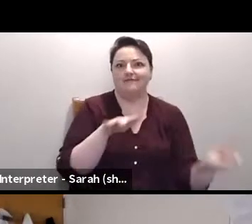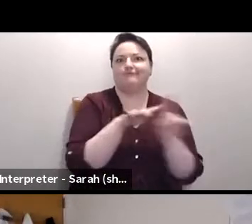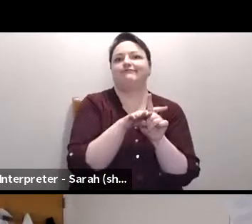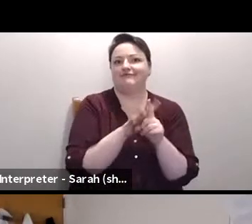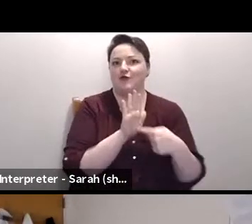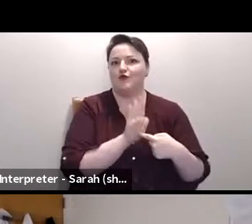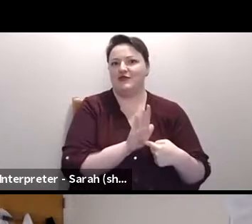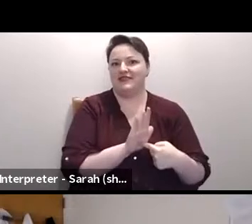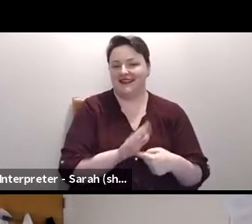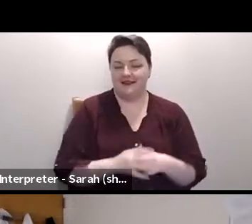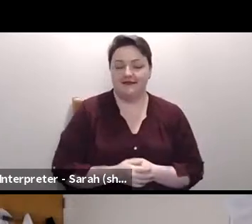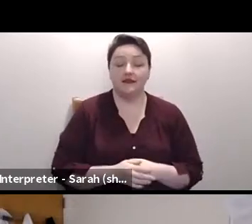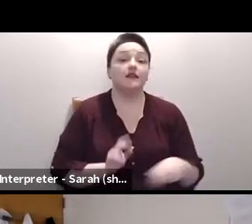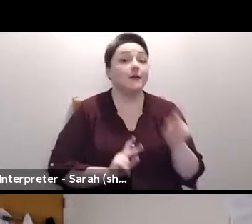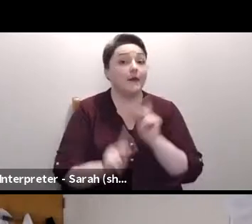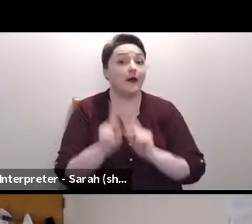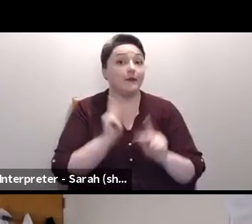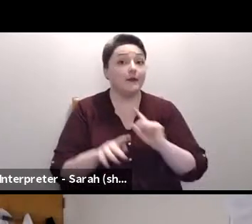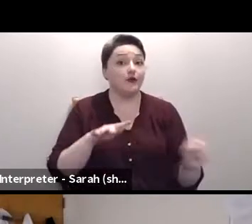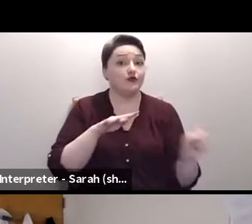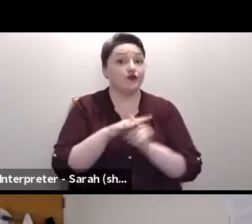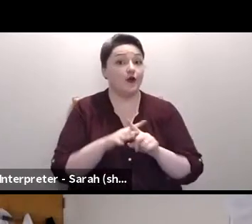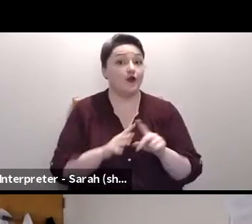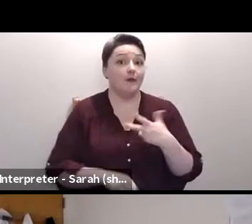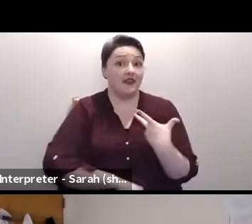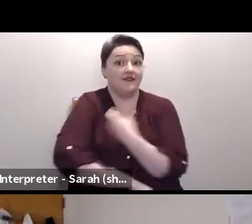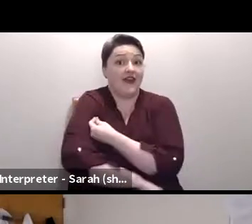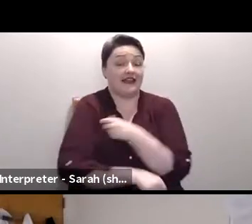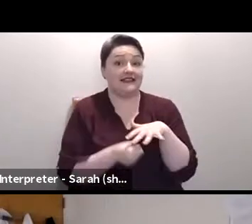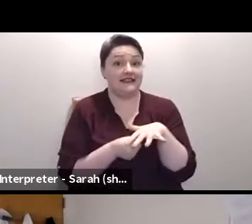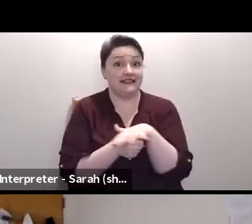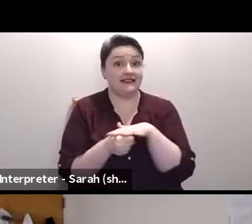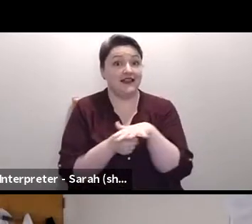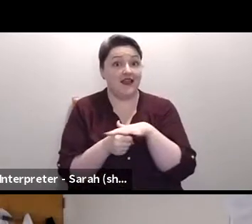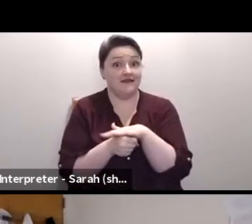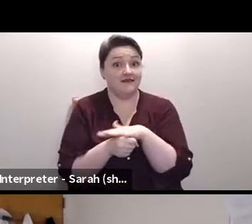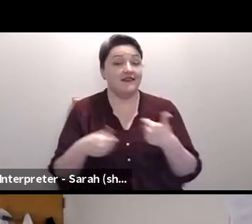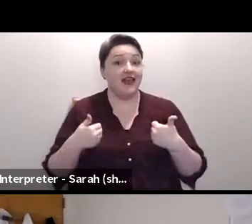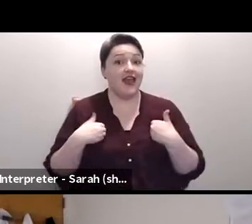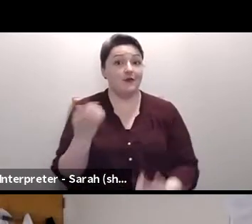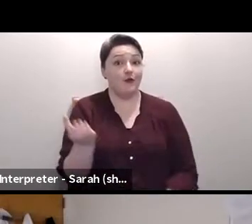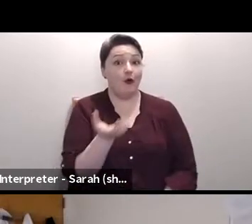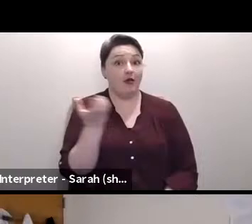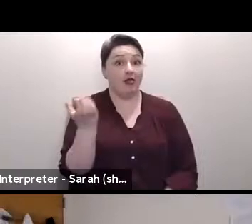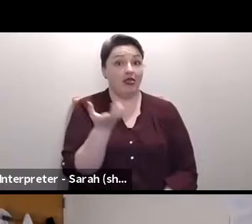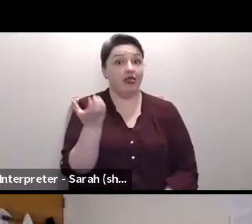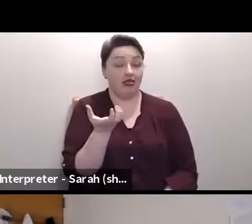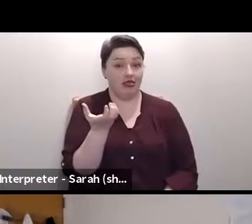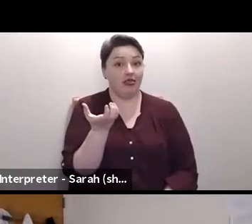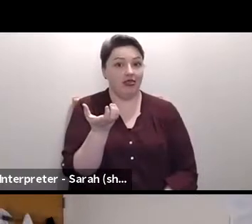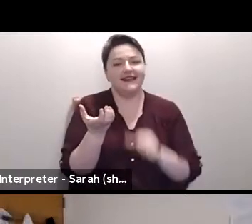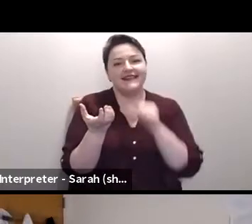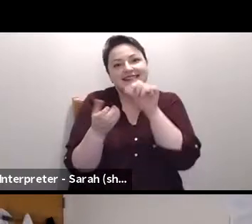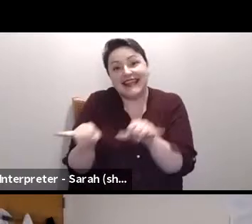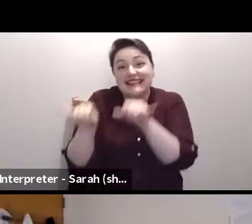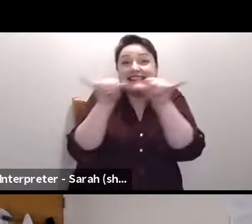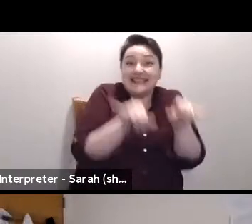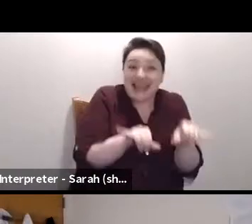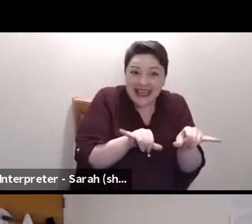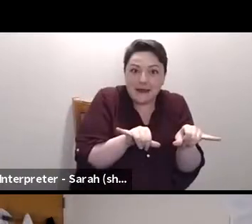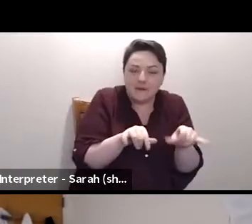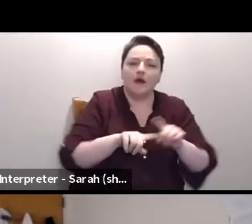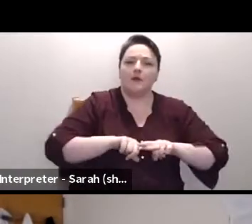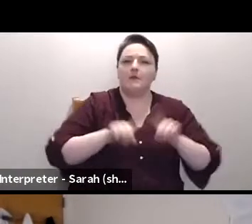that came to the vaccine site, they actually just had a little mobile phone. And as Dr. DeBay said, it's not the same thing, but there was